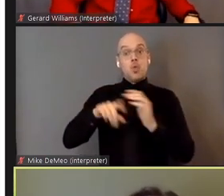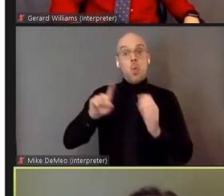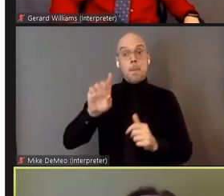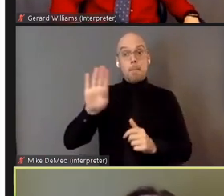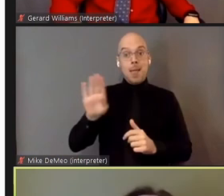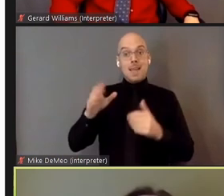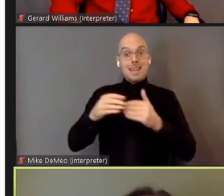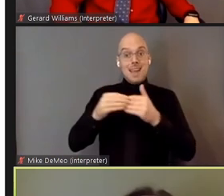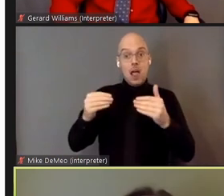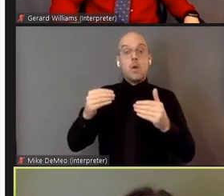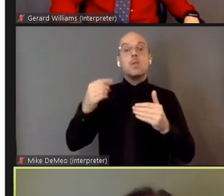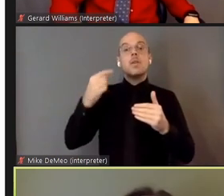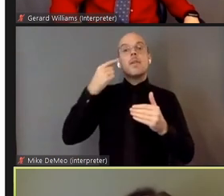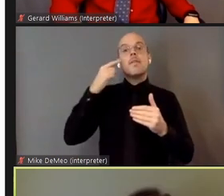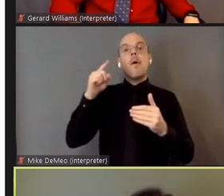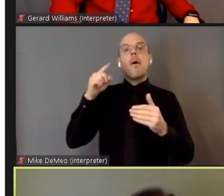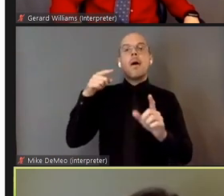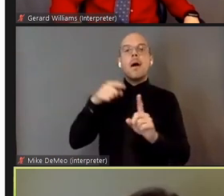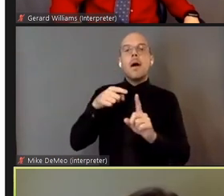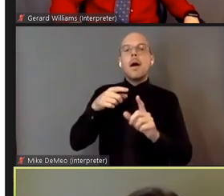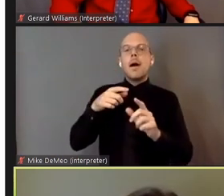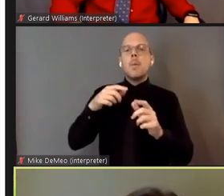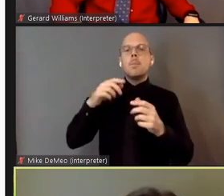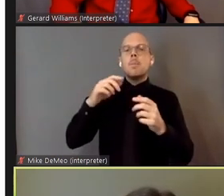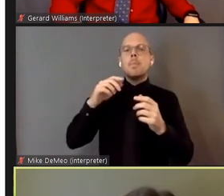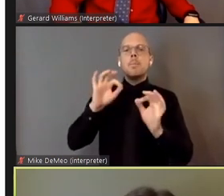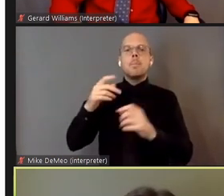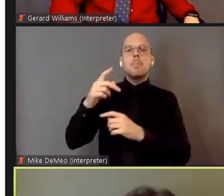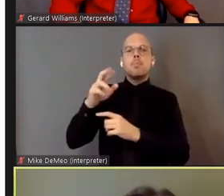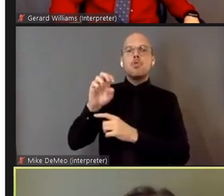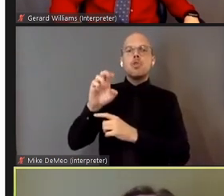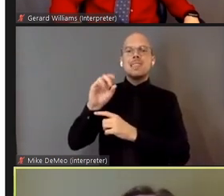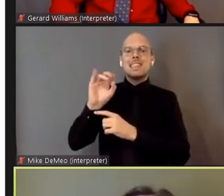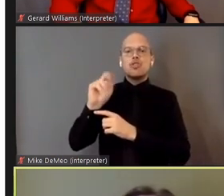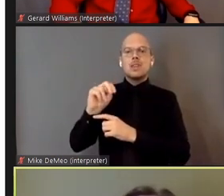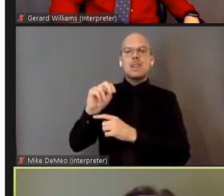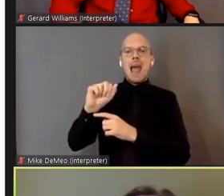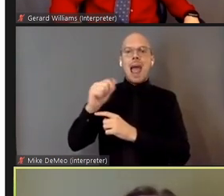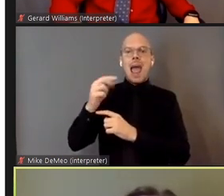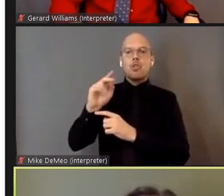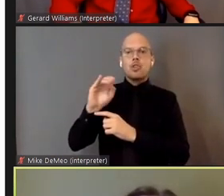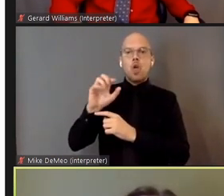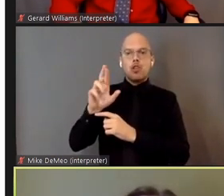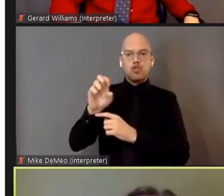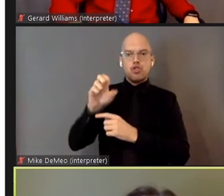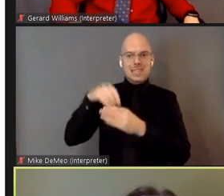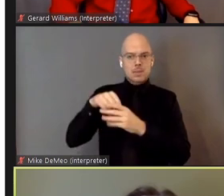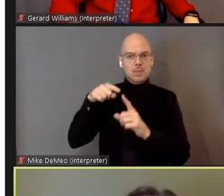facilitate precision agriculture in specific regions of the country. Next slide.